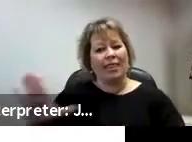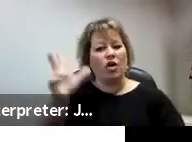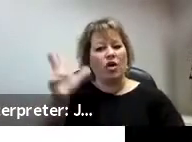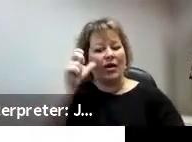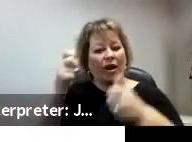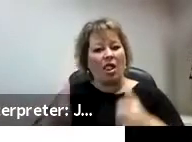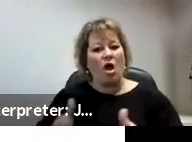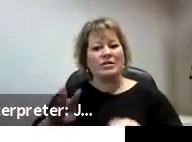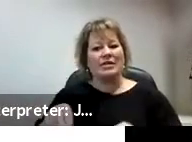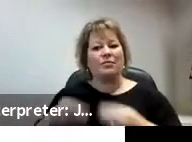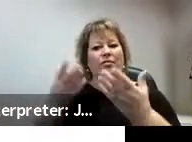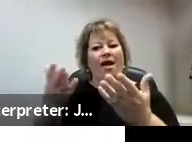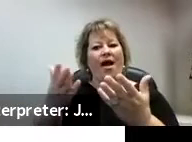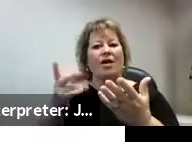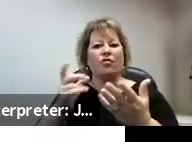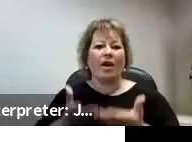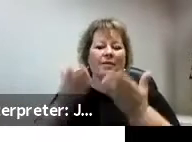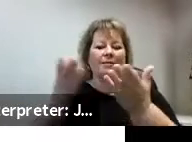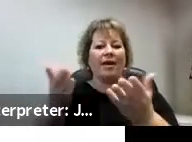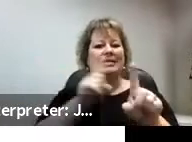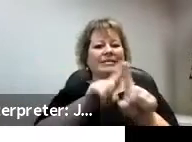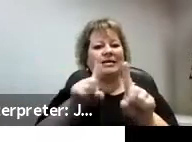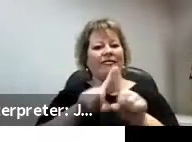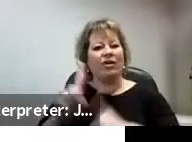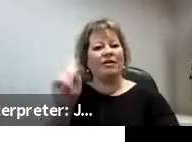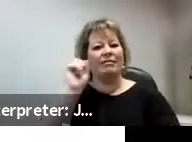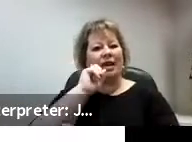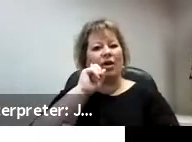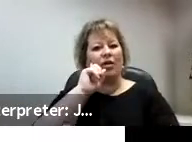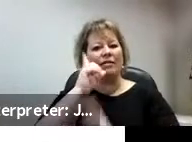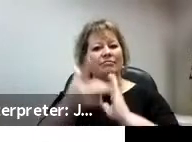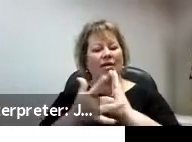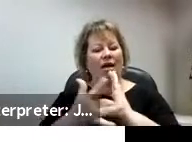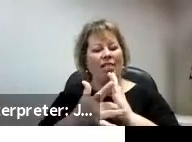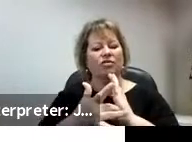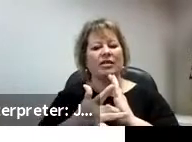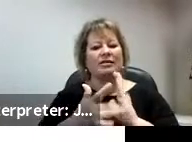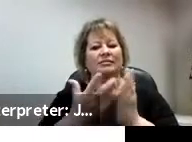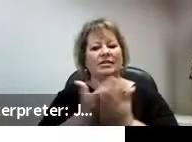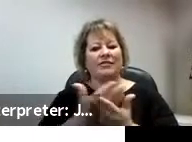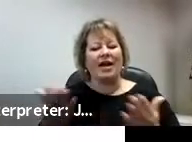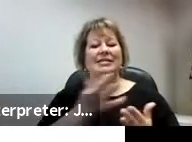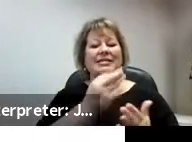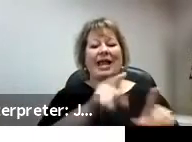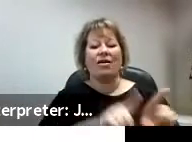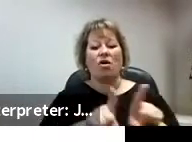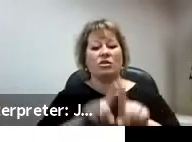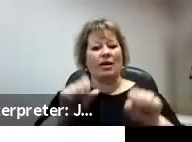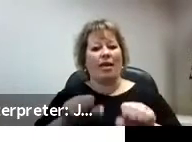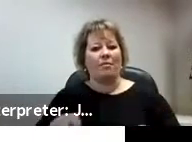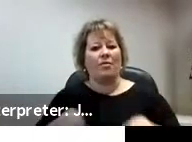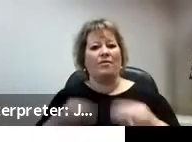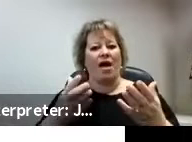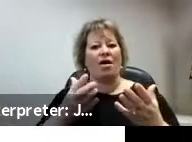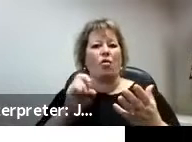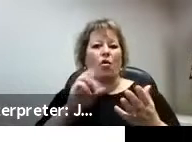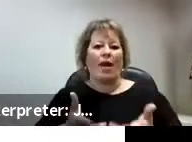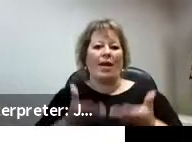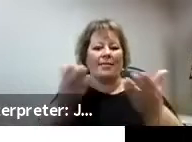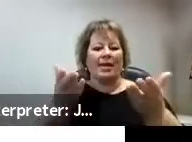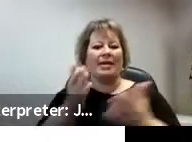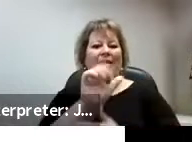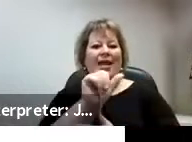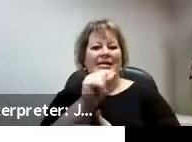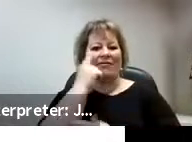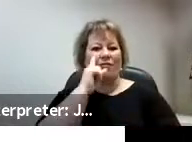devices. And we have assistive technology specialists who can recommend AT for work. The